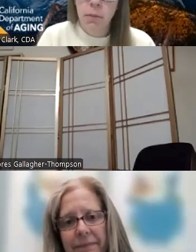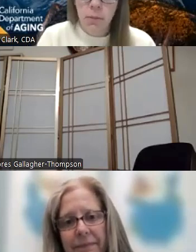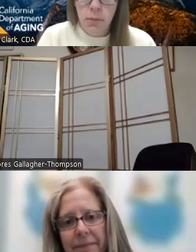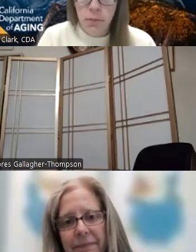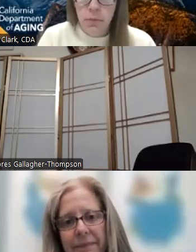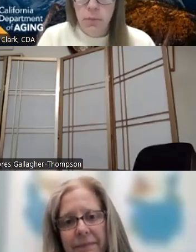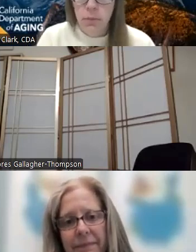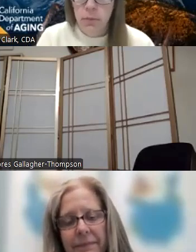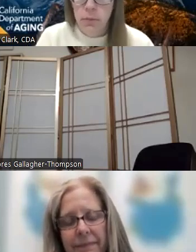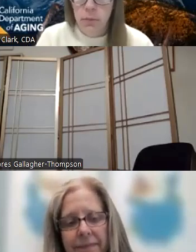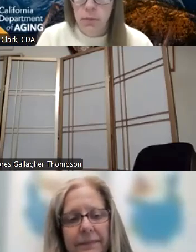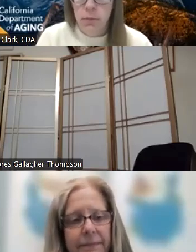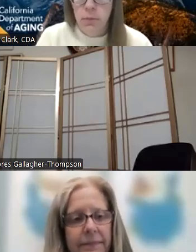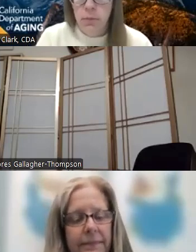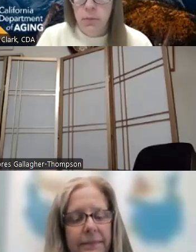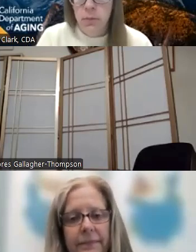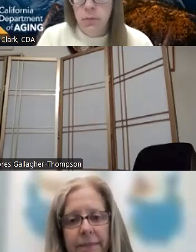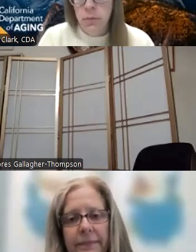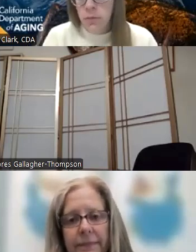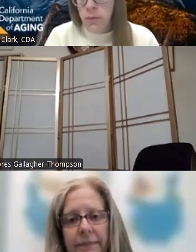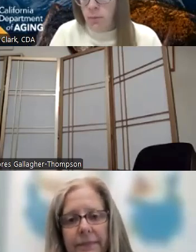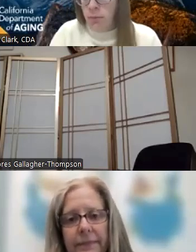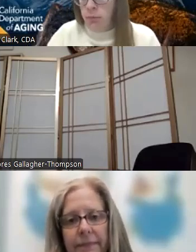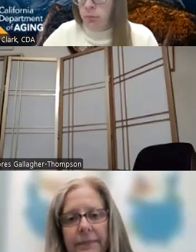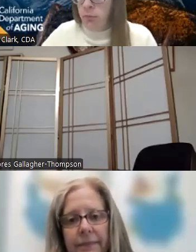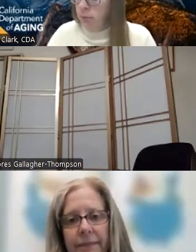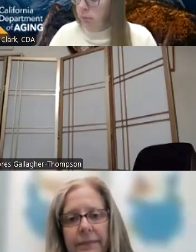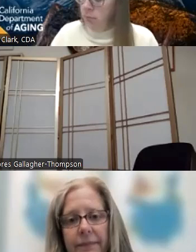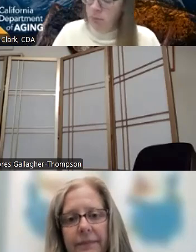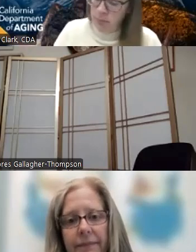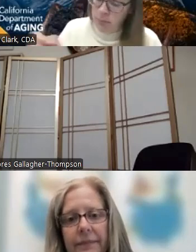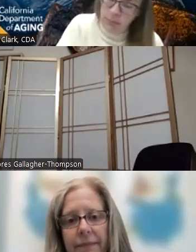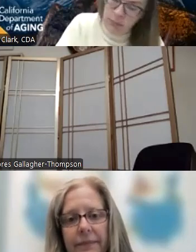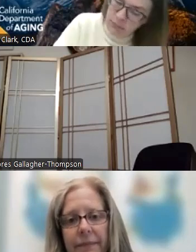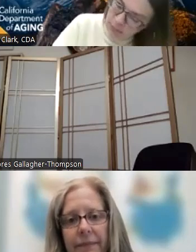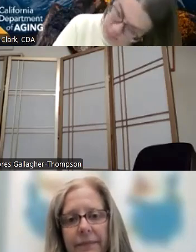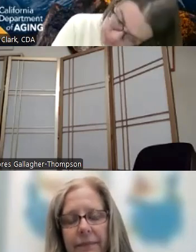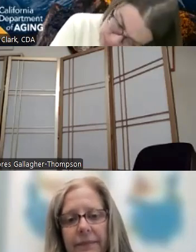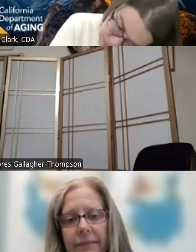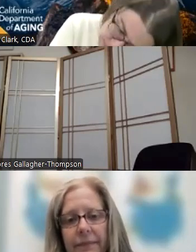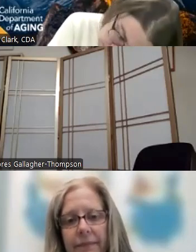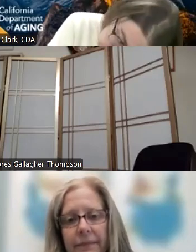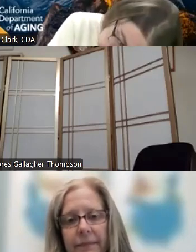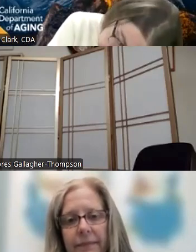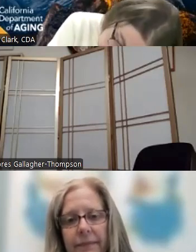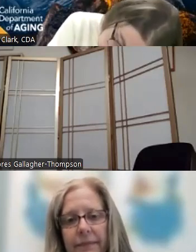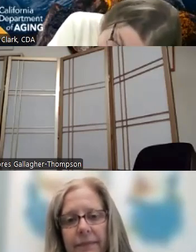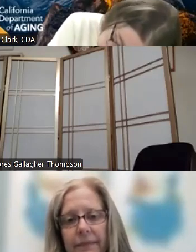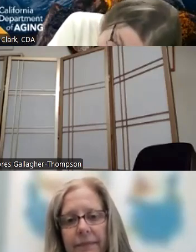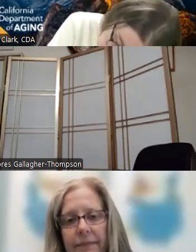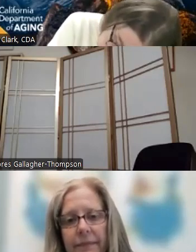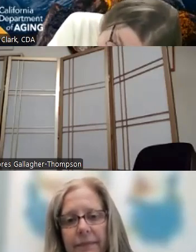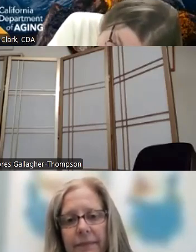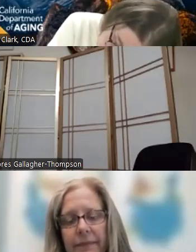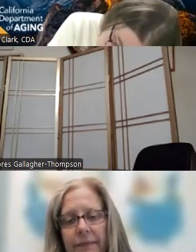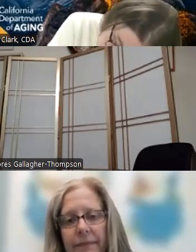outreach strategy to ensure that this information is widely available, and given the state's